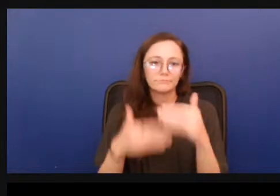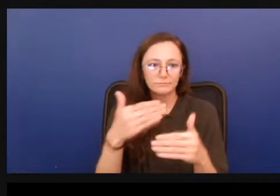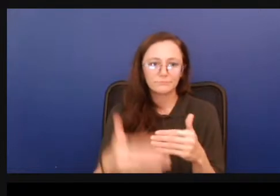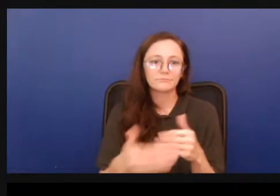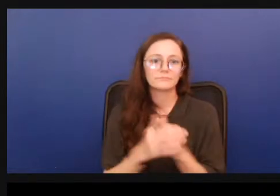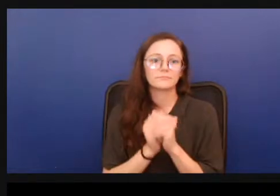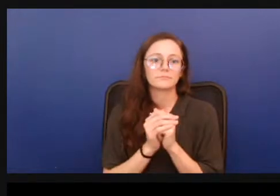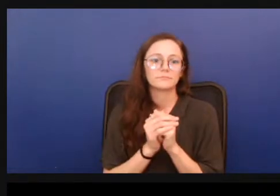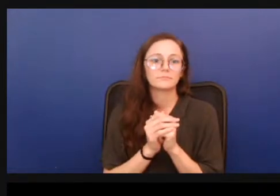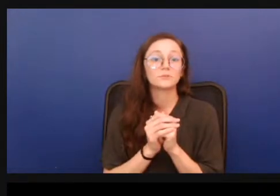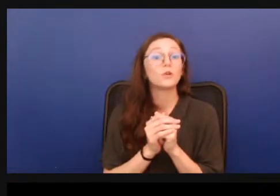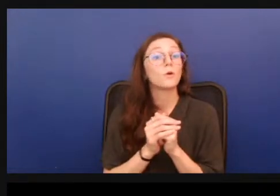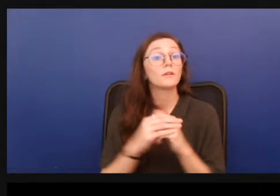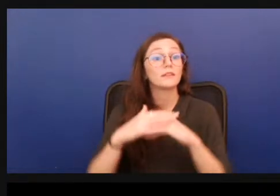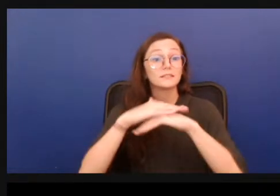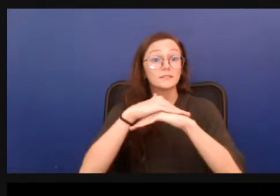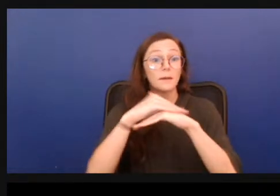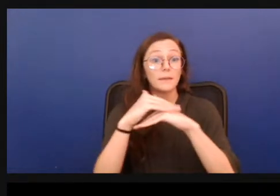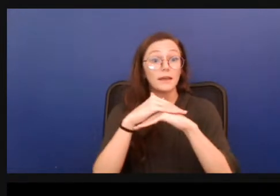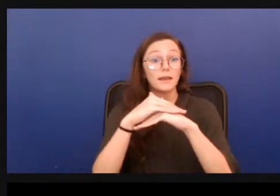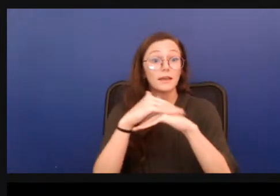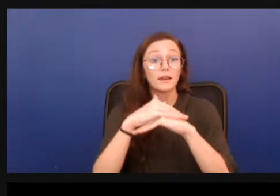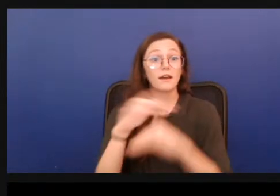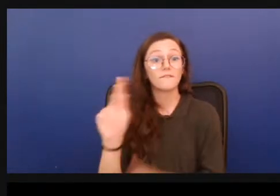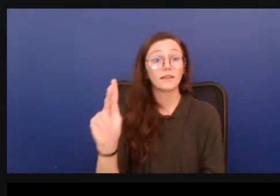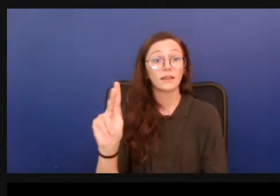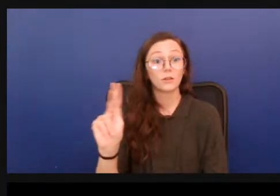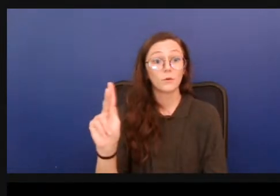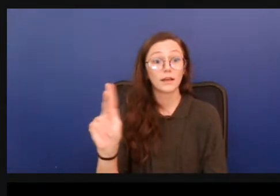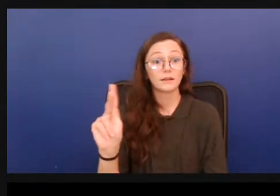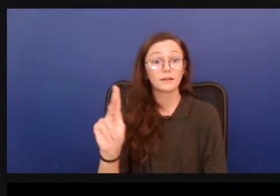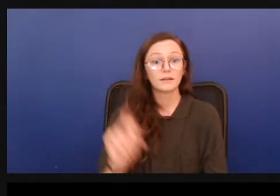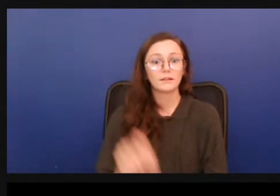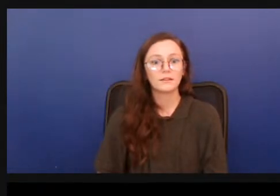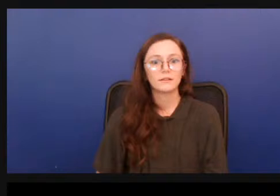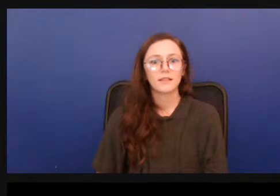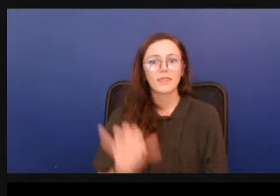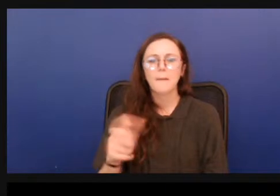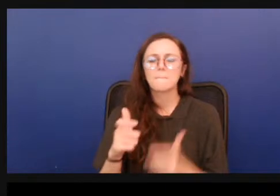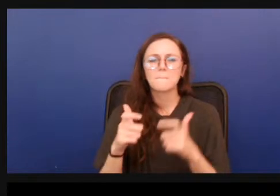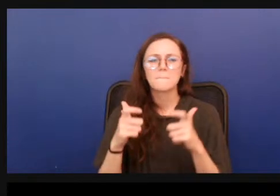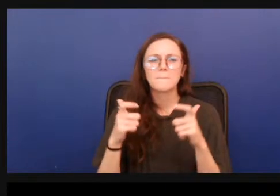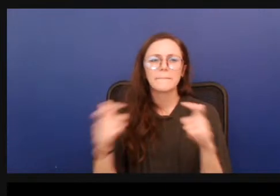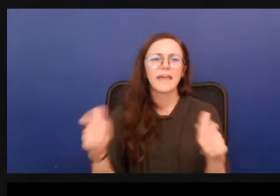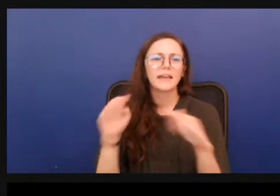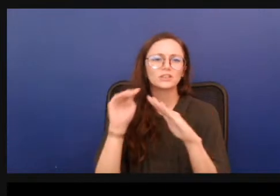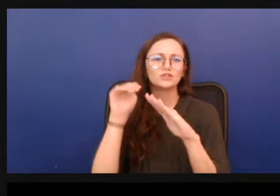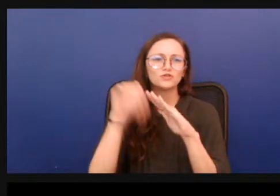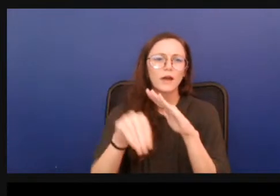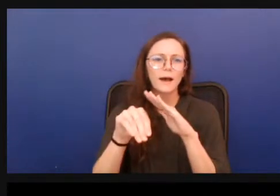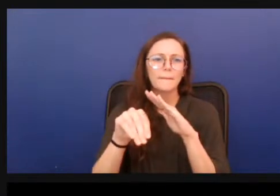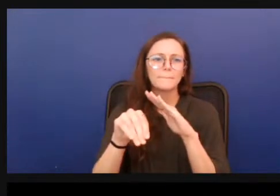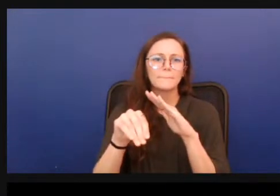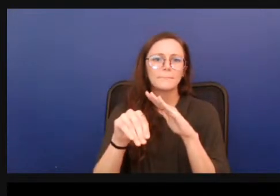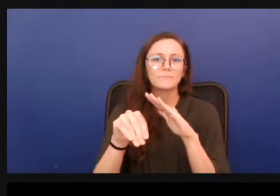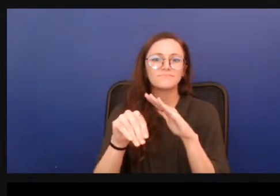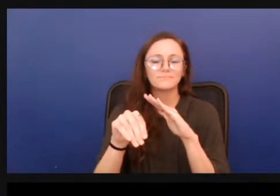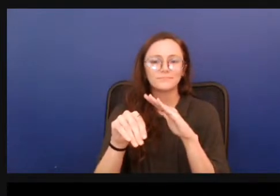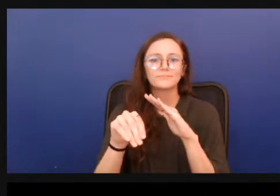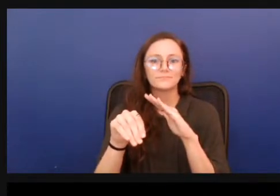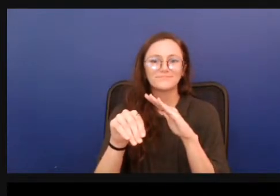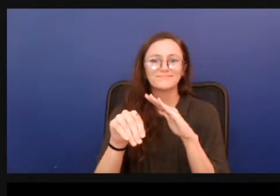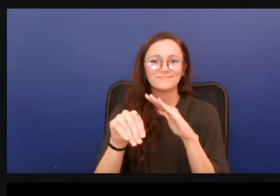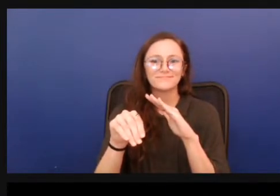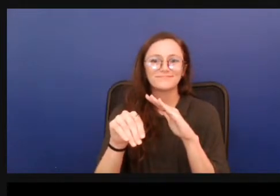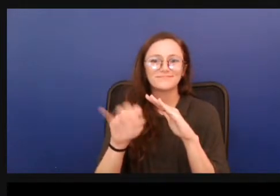can see here is this big drop is the drop of the distance north to south